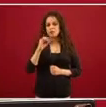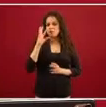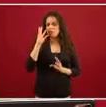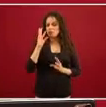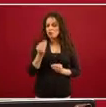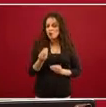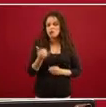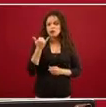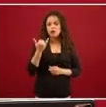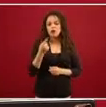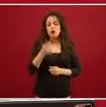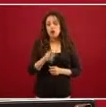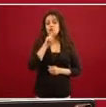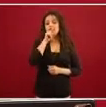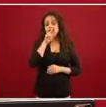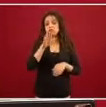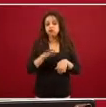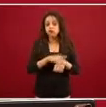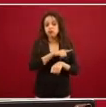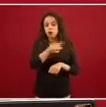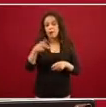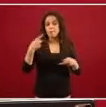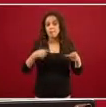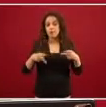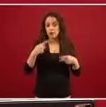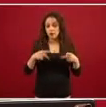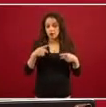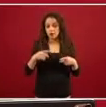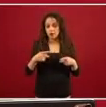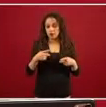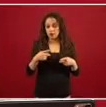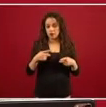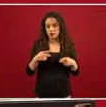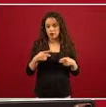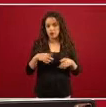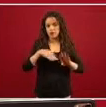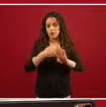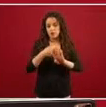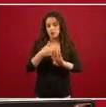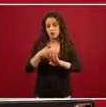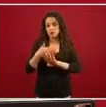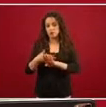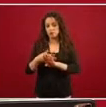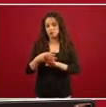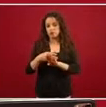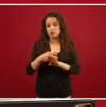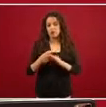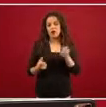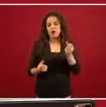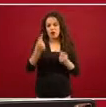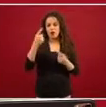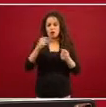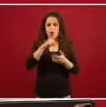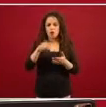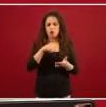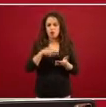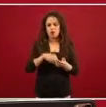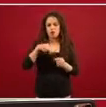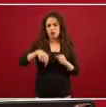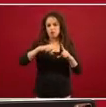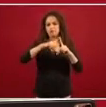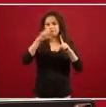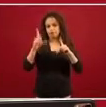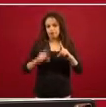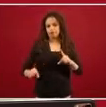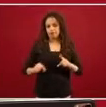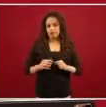outrage and our concern regarding these behaviors that have occurred in some regions